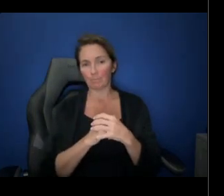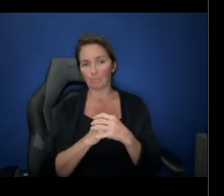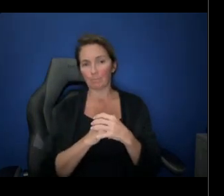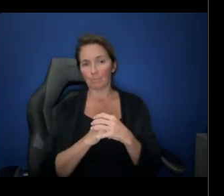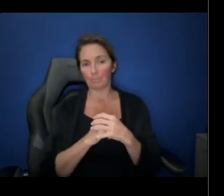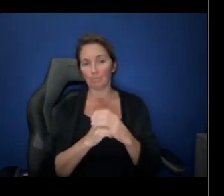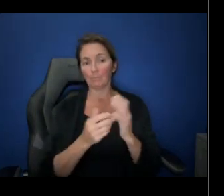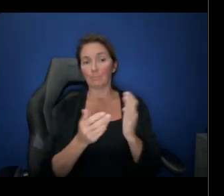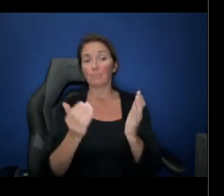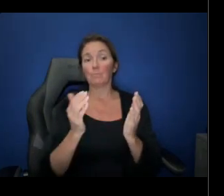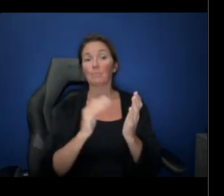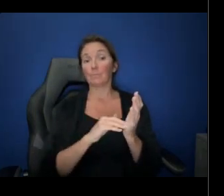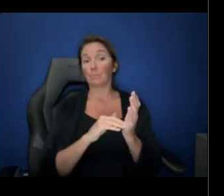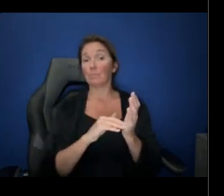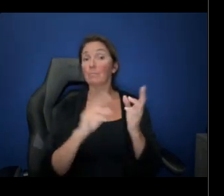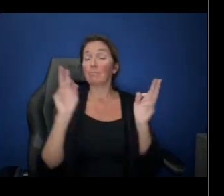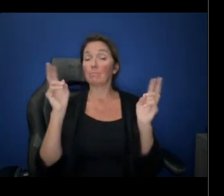And again, this reads,